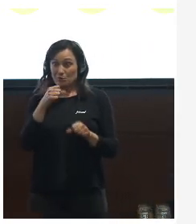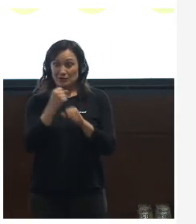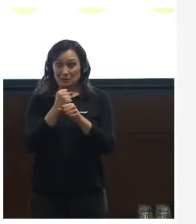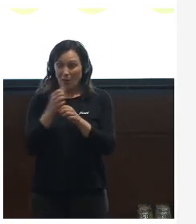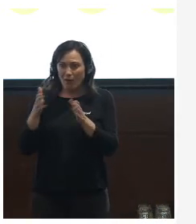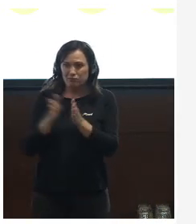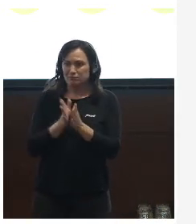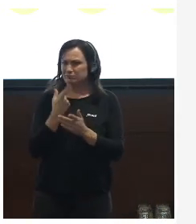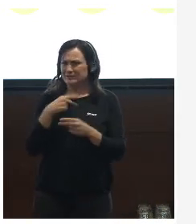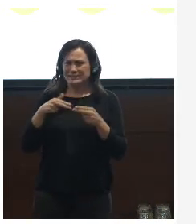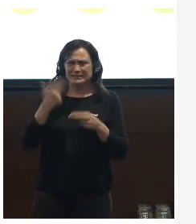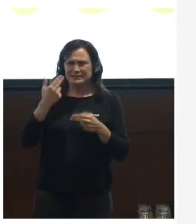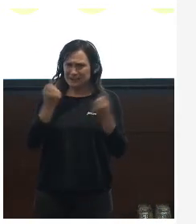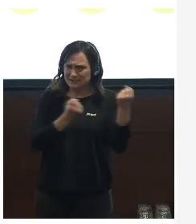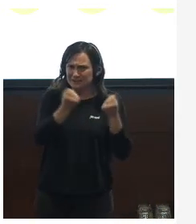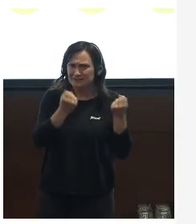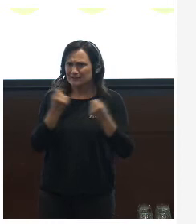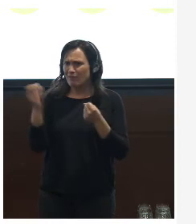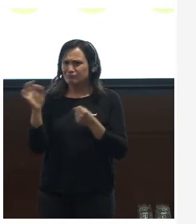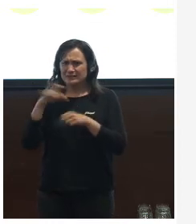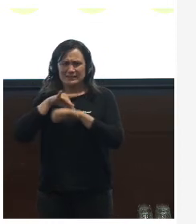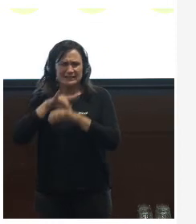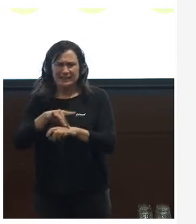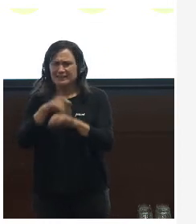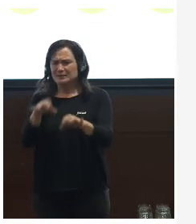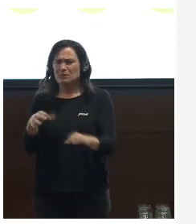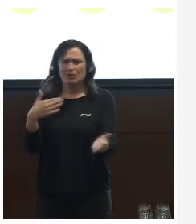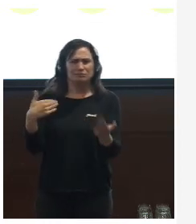other, the conversation always ends up with the